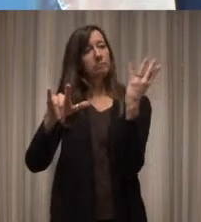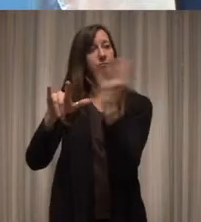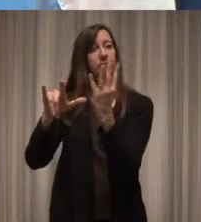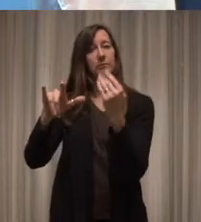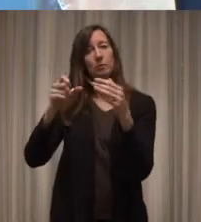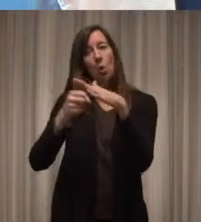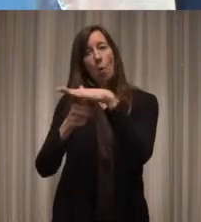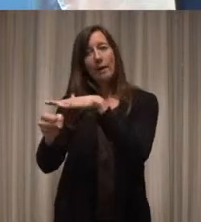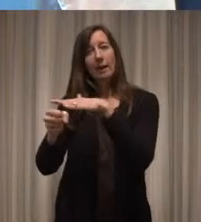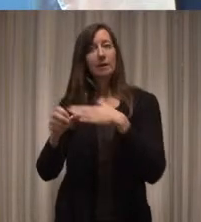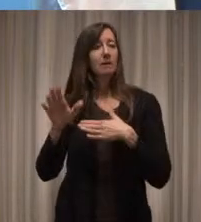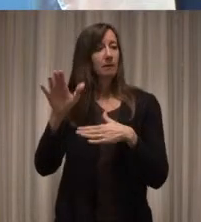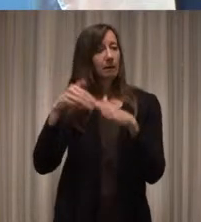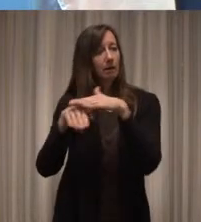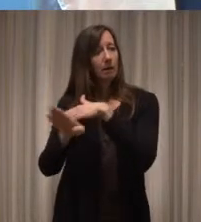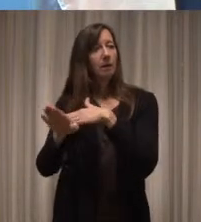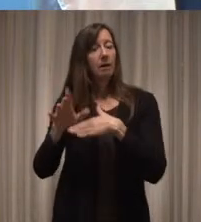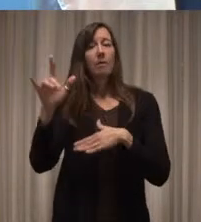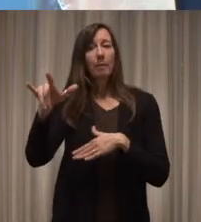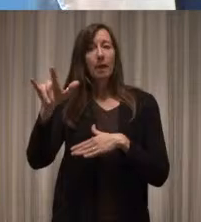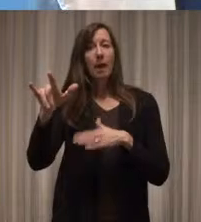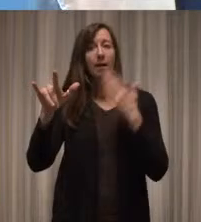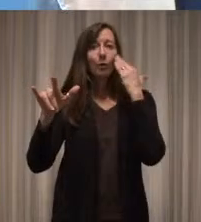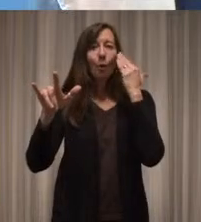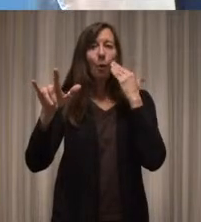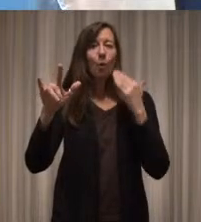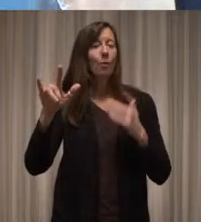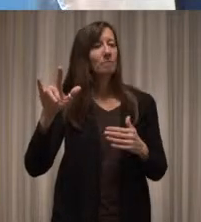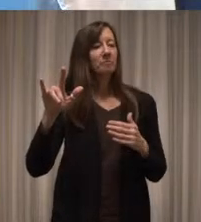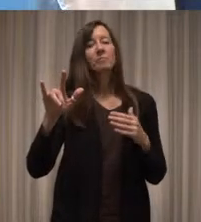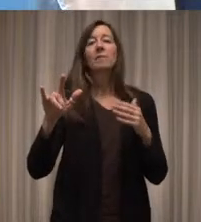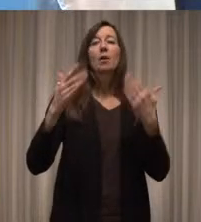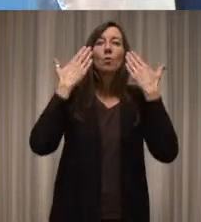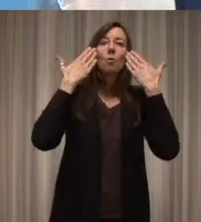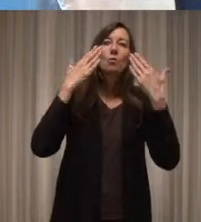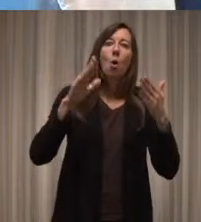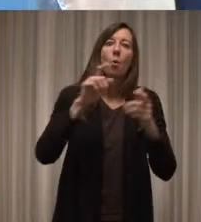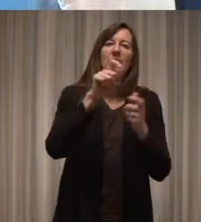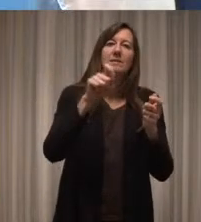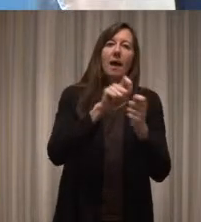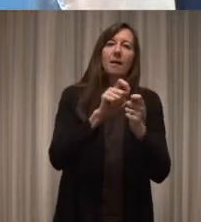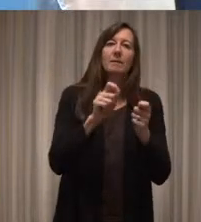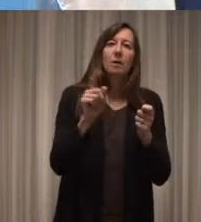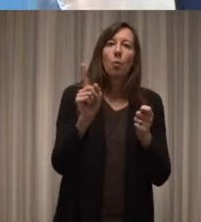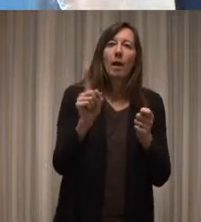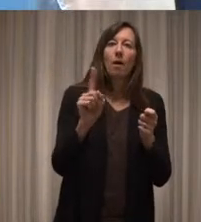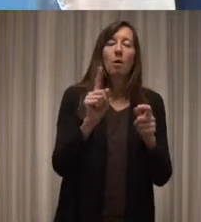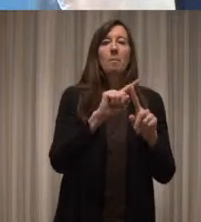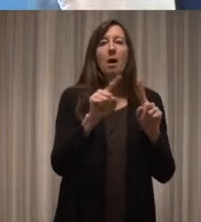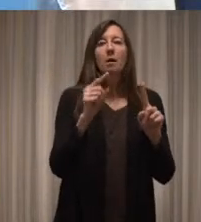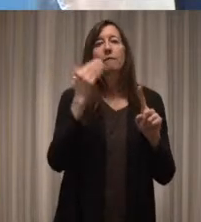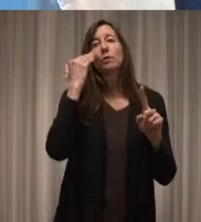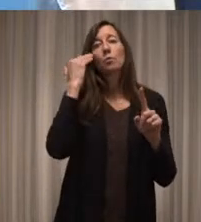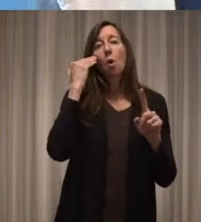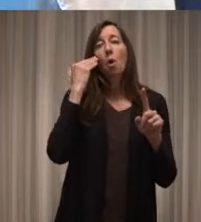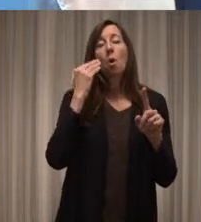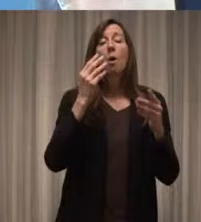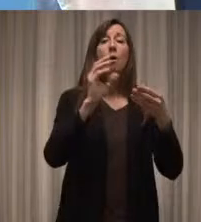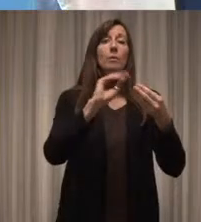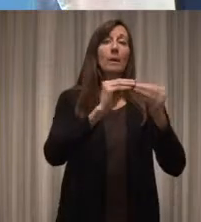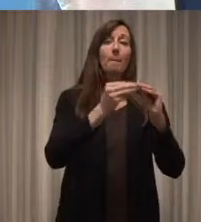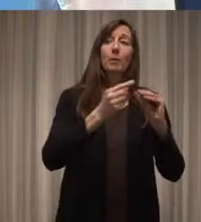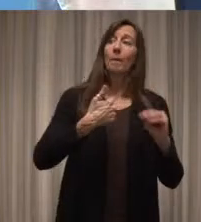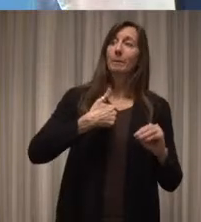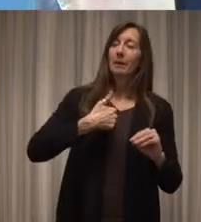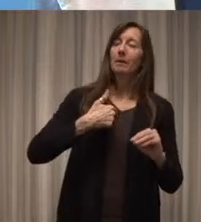specific spot, but you know which group you're in, and you know that if you're in that group, you're going to get on with that group ahead of those other